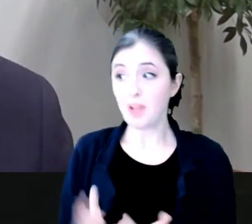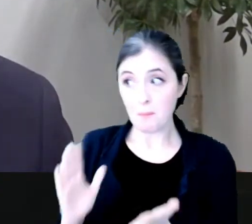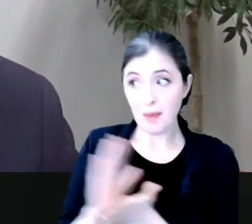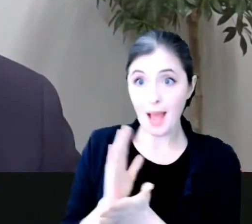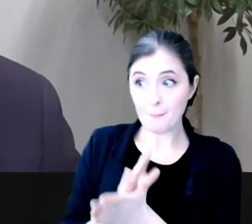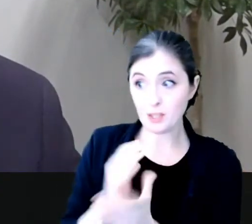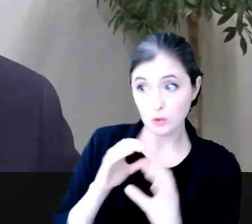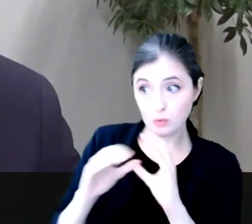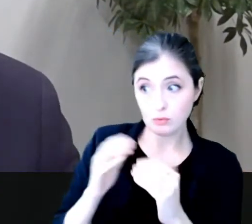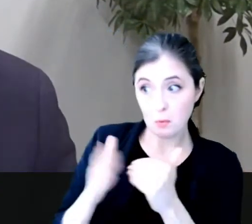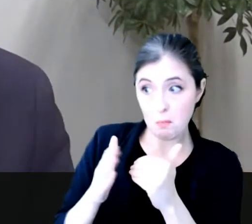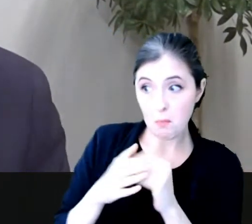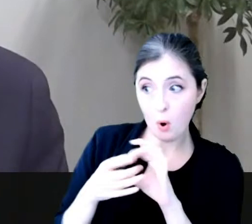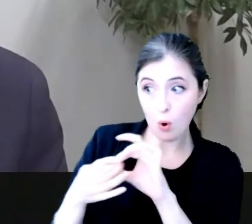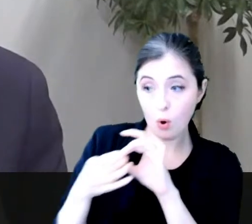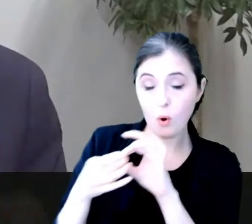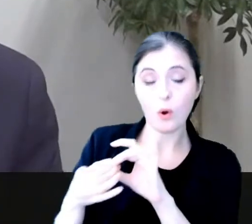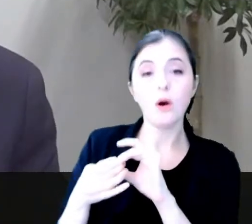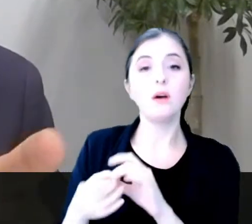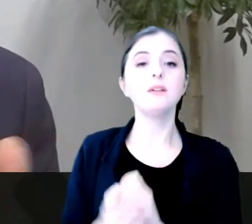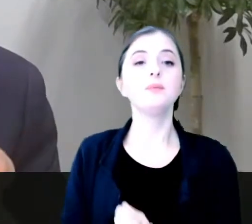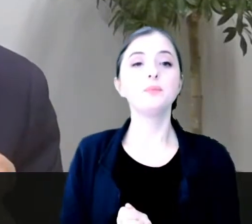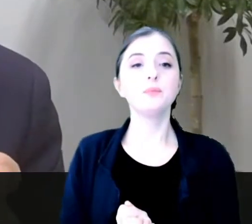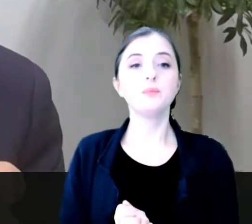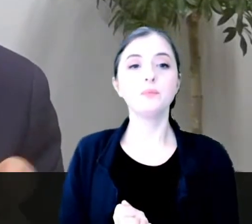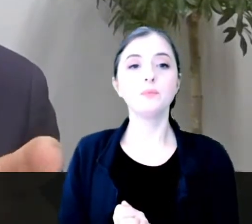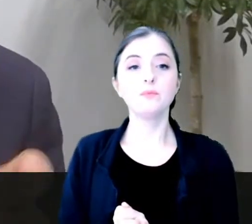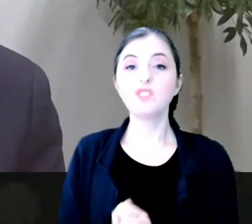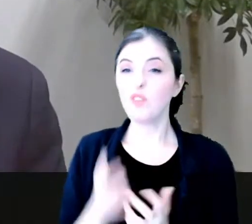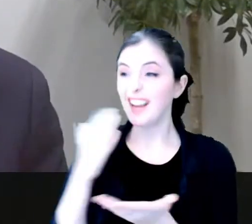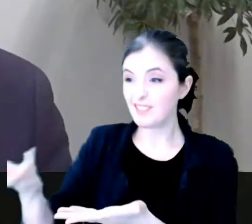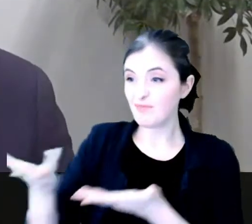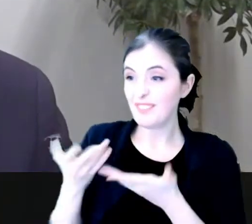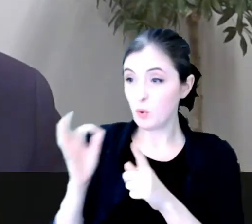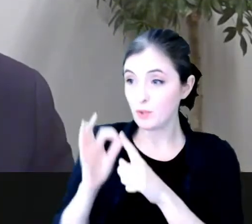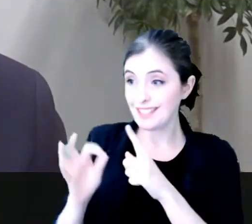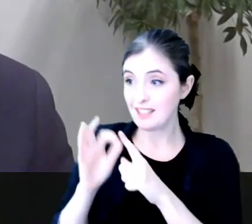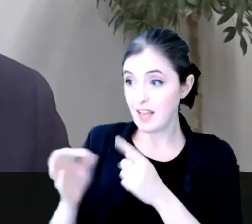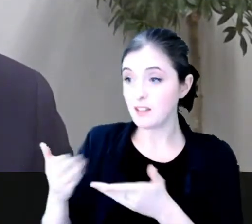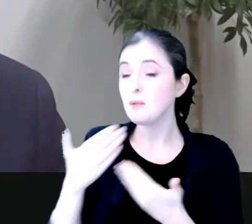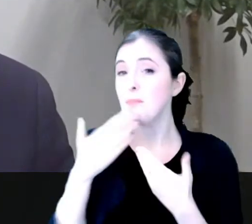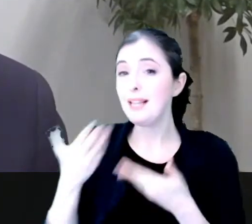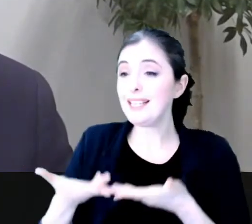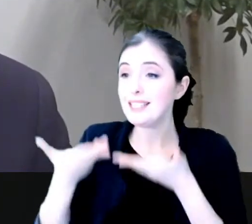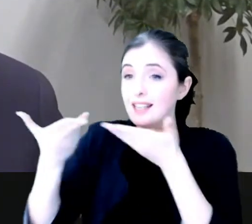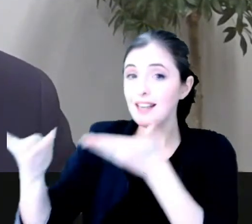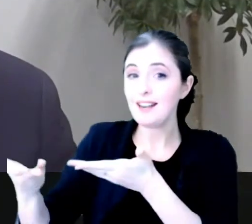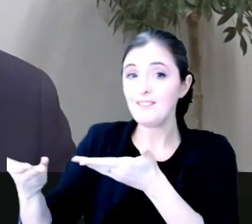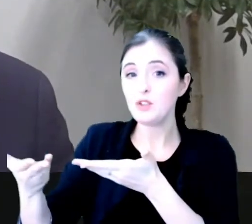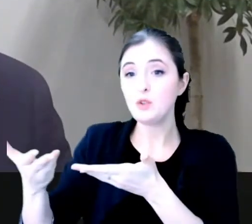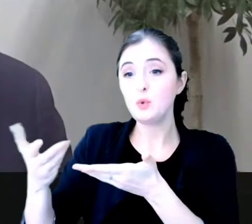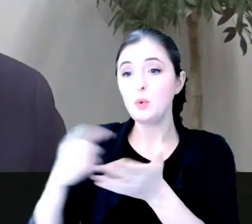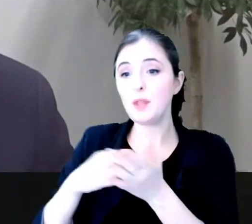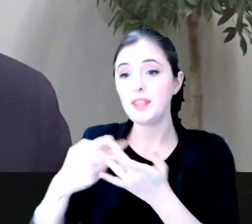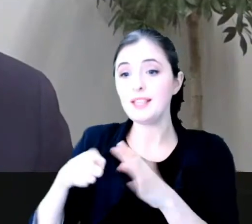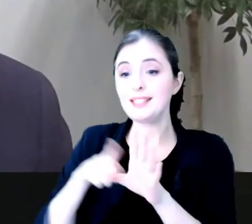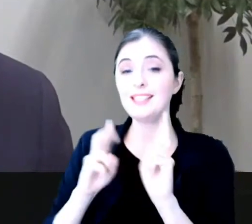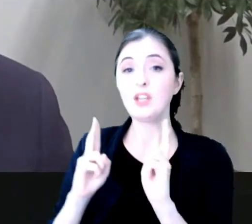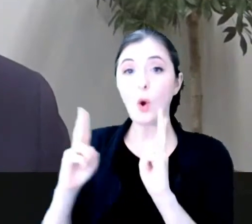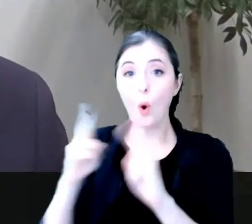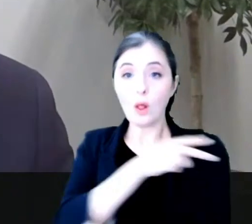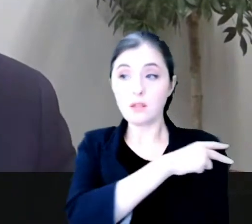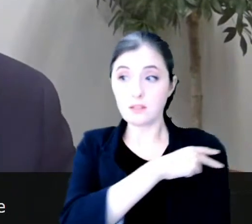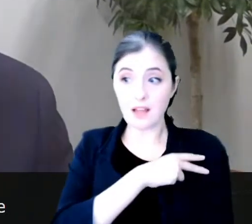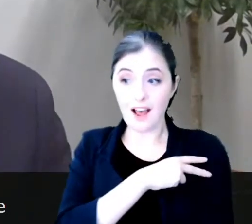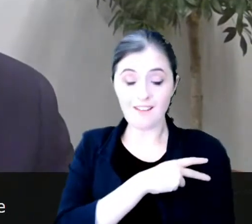my team. So what we'll do is take down your details. Please give them to the City Hall staff, and somebody from our team will be in